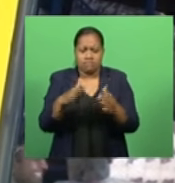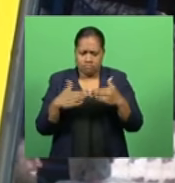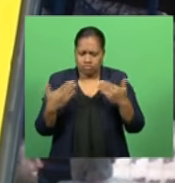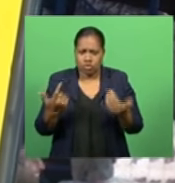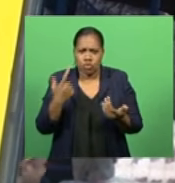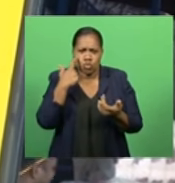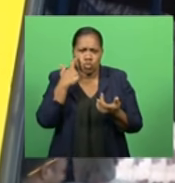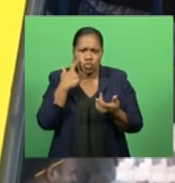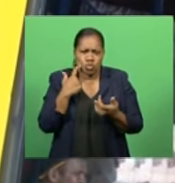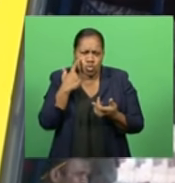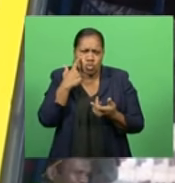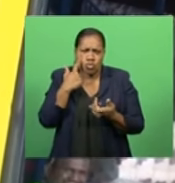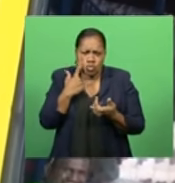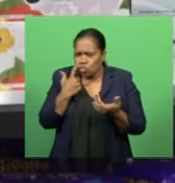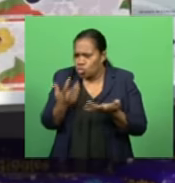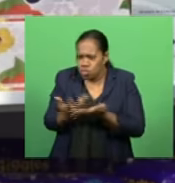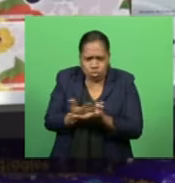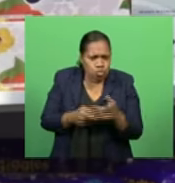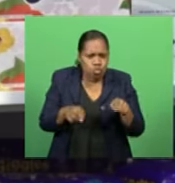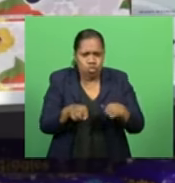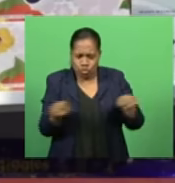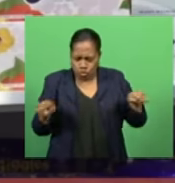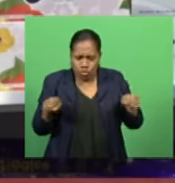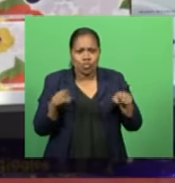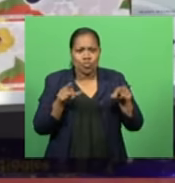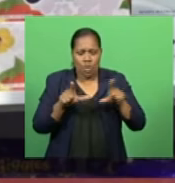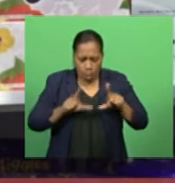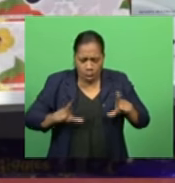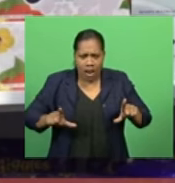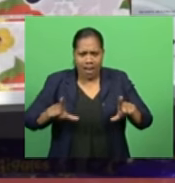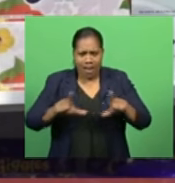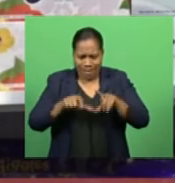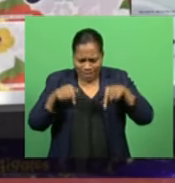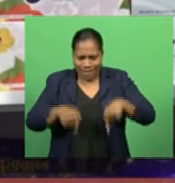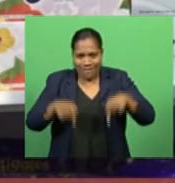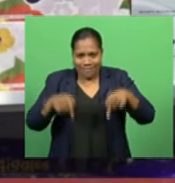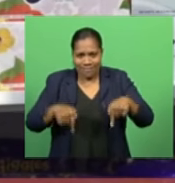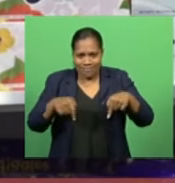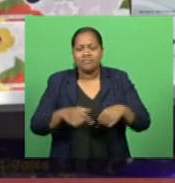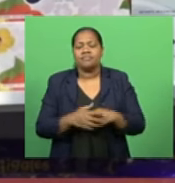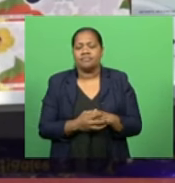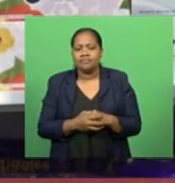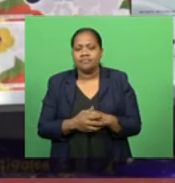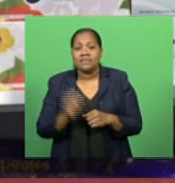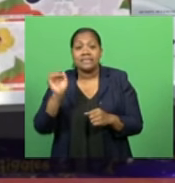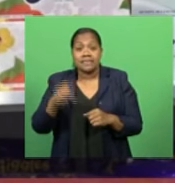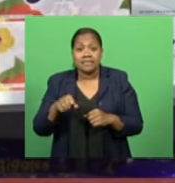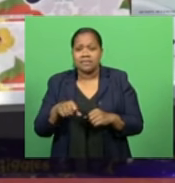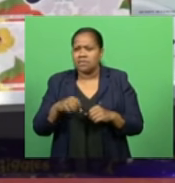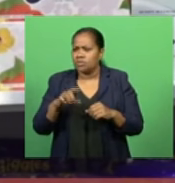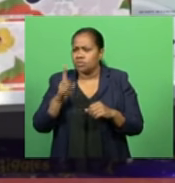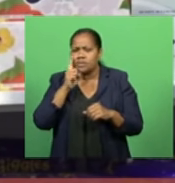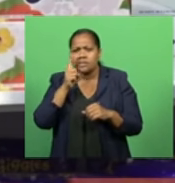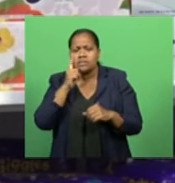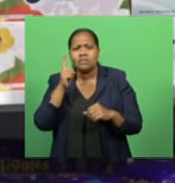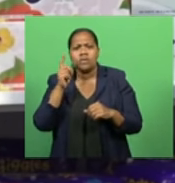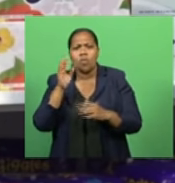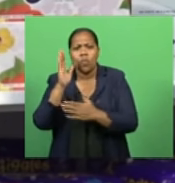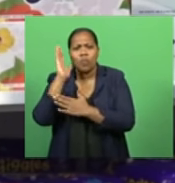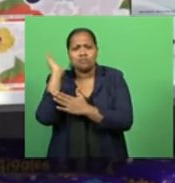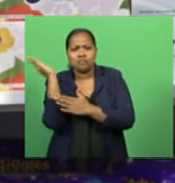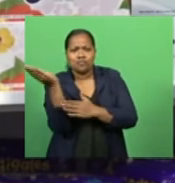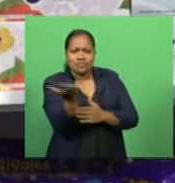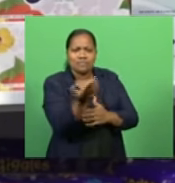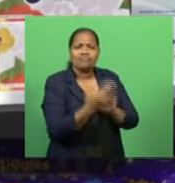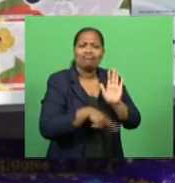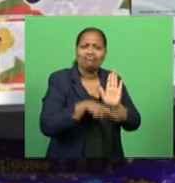with local demand. We've definitely seen an effect with those hotels, restaurants, and what we